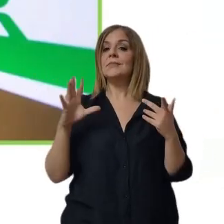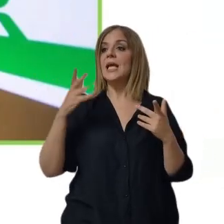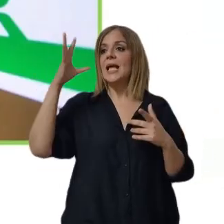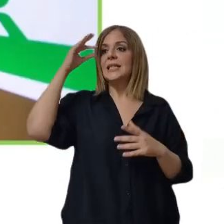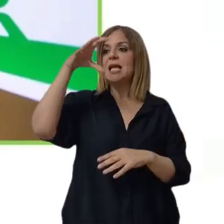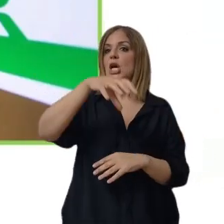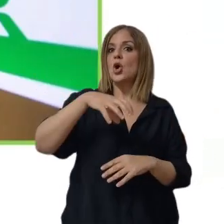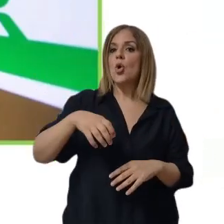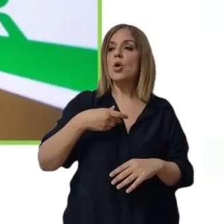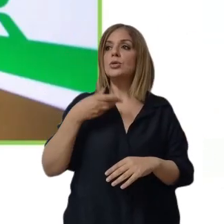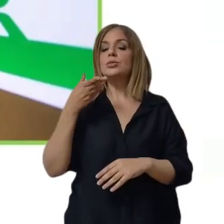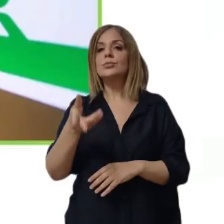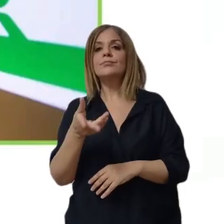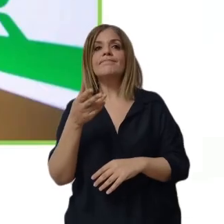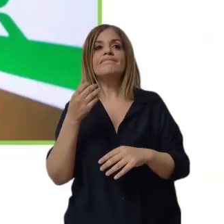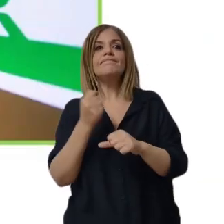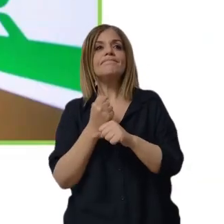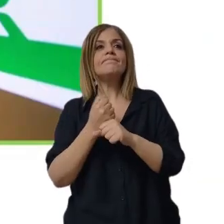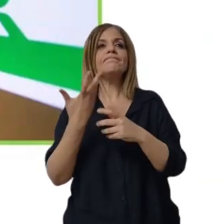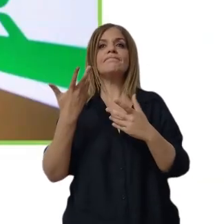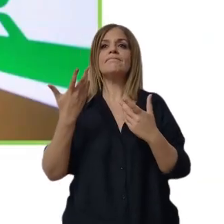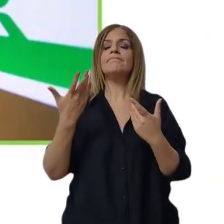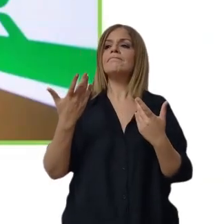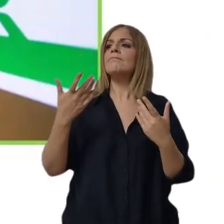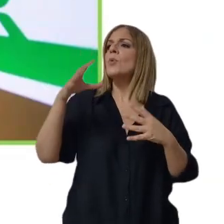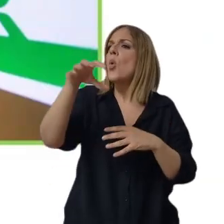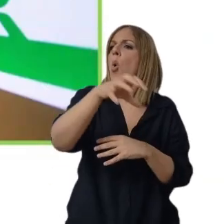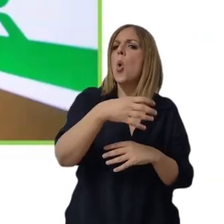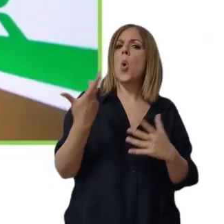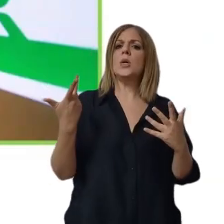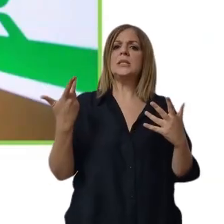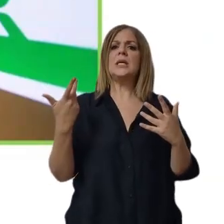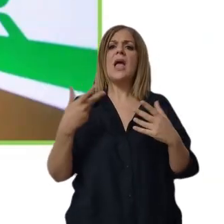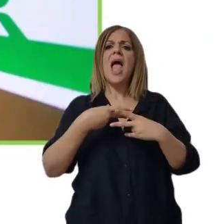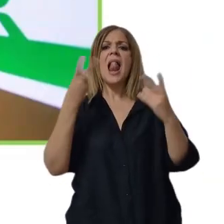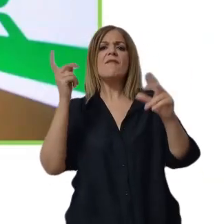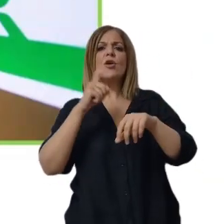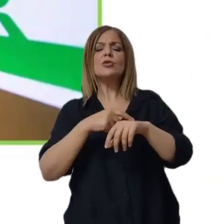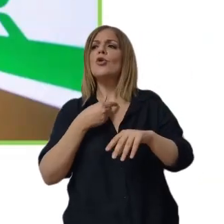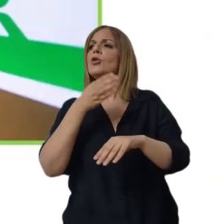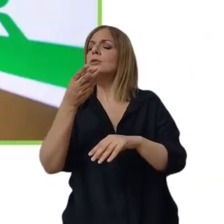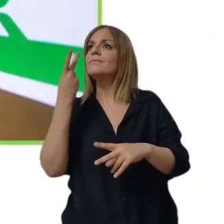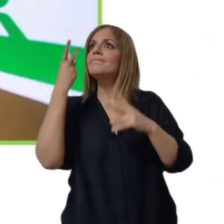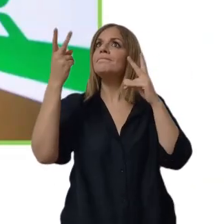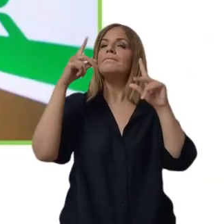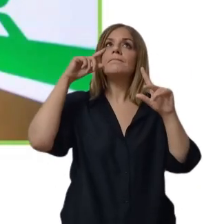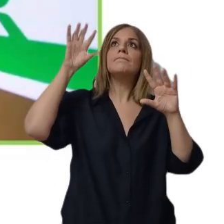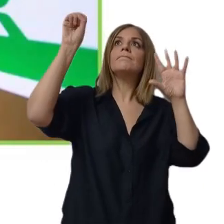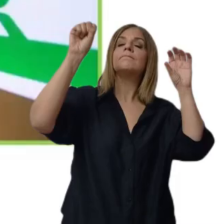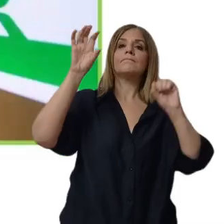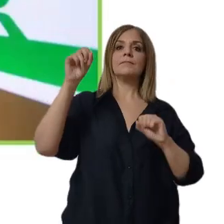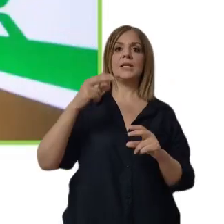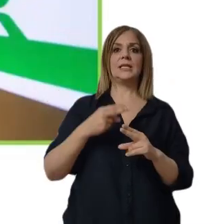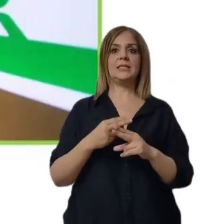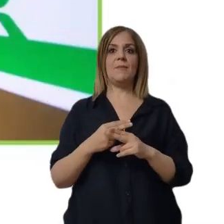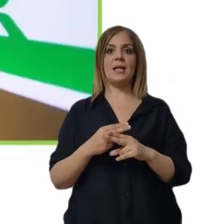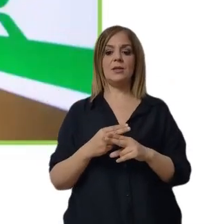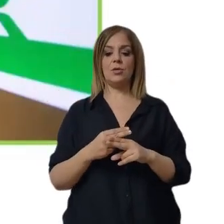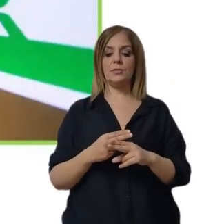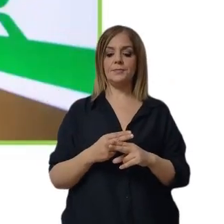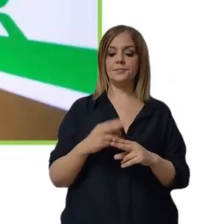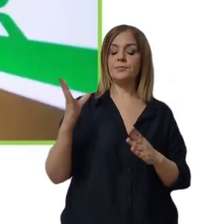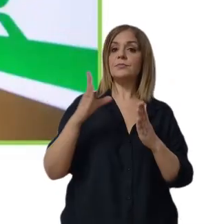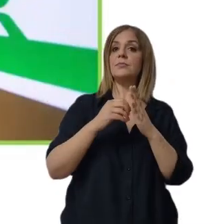we attend for our hobbies or in our free time, and also to know well, for example,